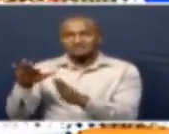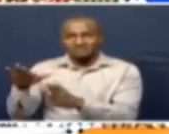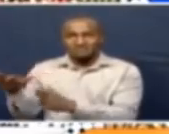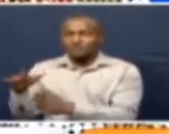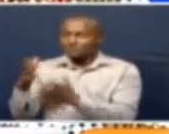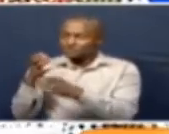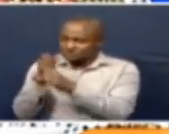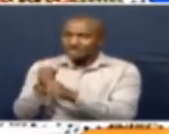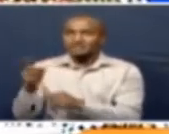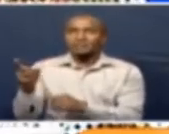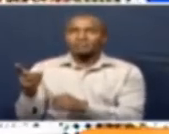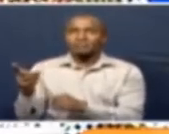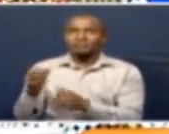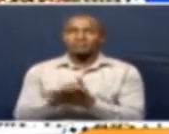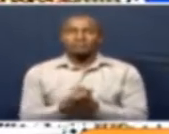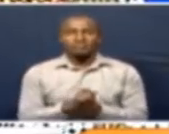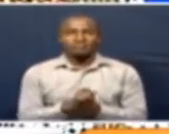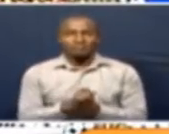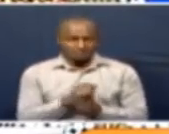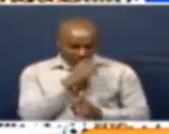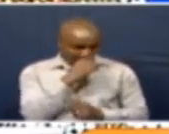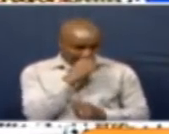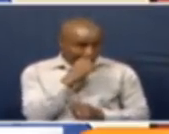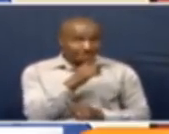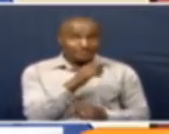them. So then I guess, yes, I suppose then the